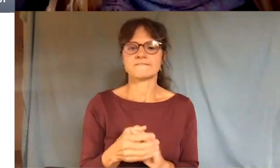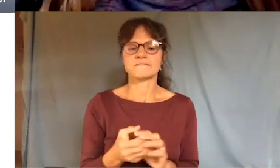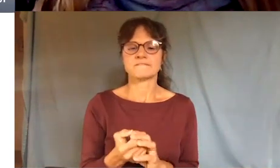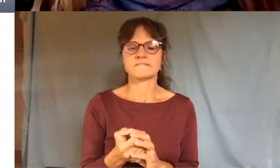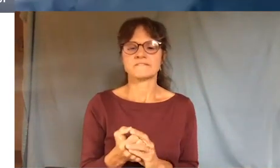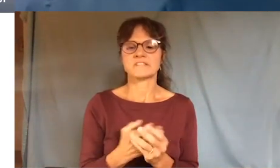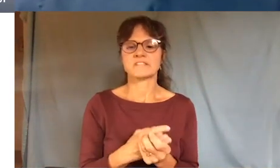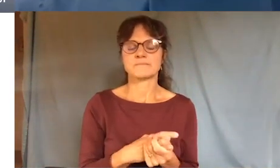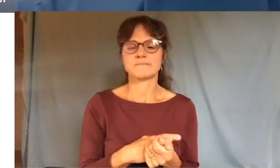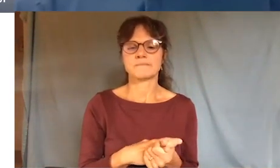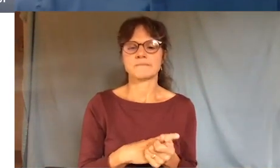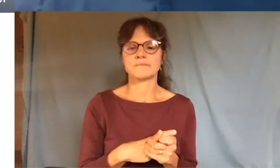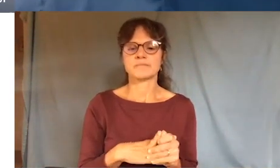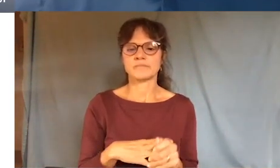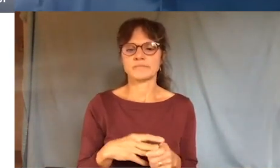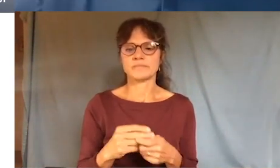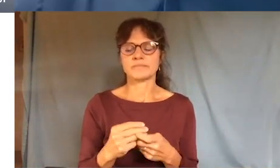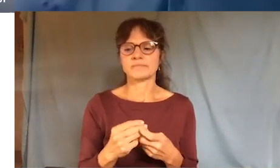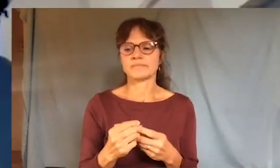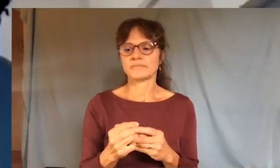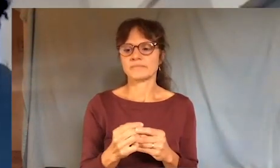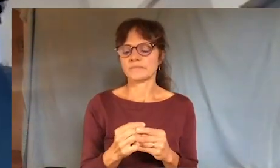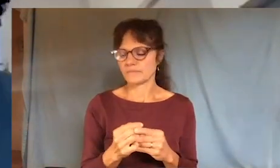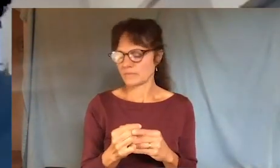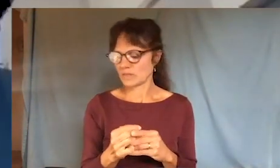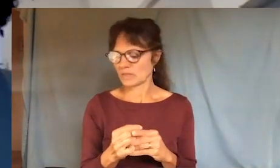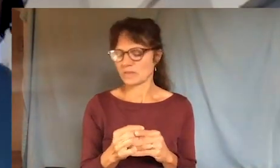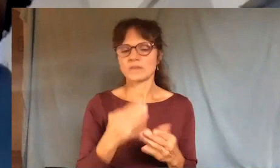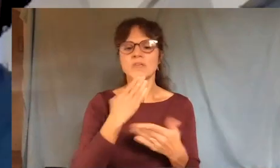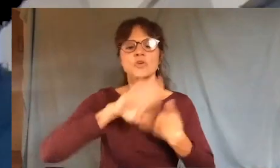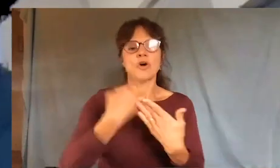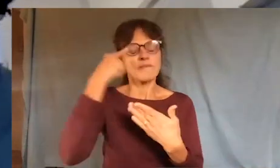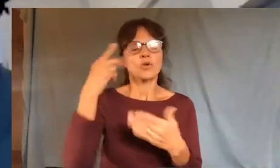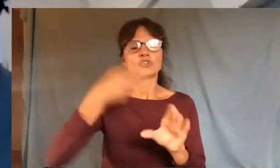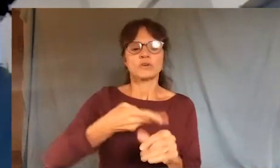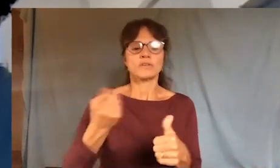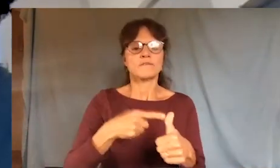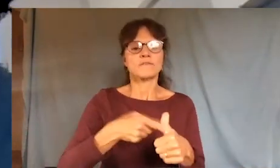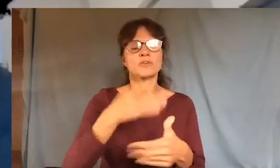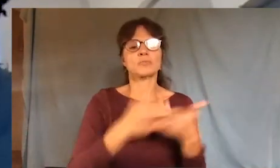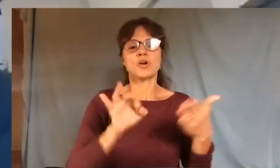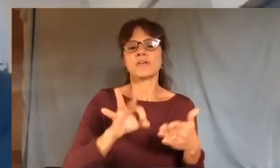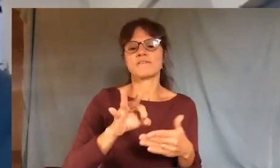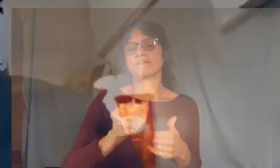Thanks, Marianne, appreciate it. Well, thank you all for joining us for the first session of AIDSWatch Road to Resiliency.